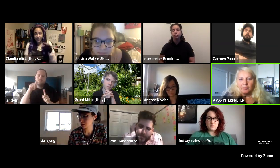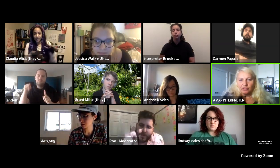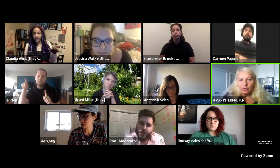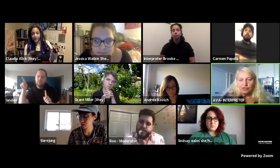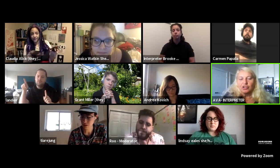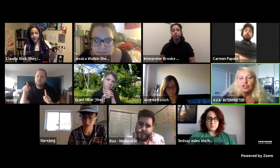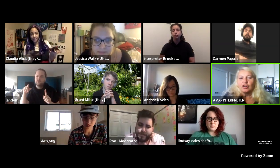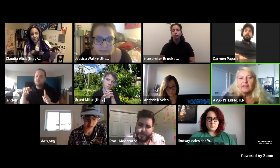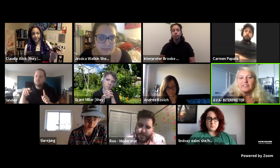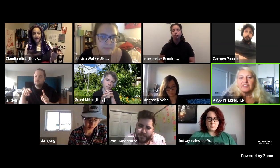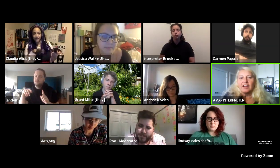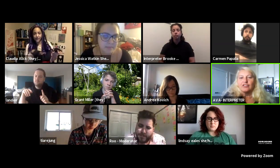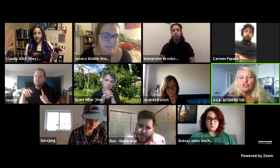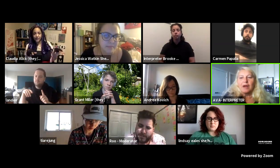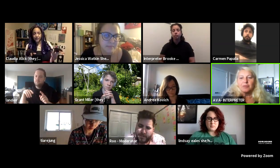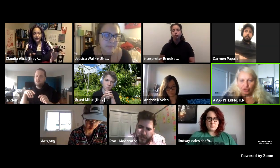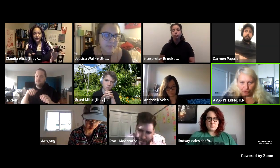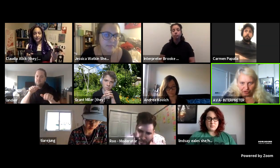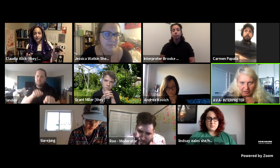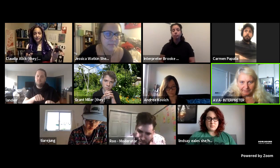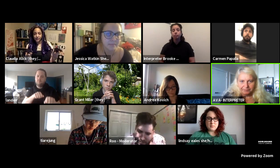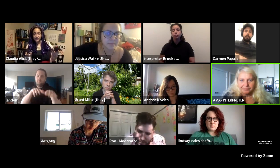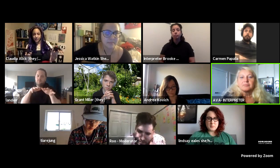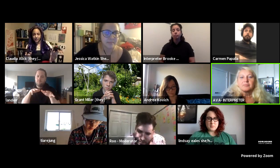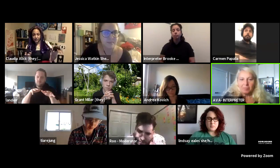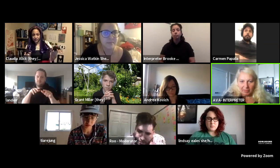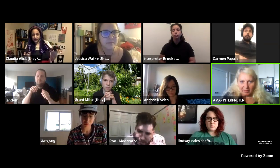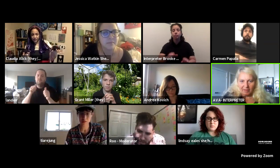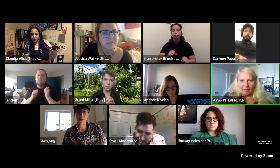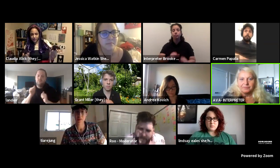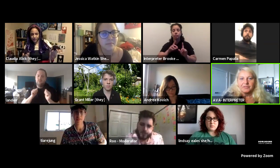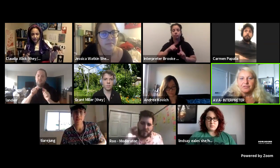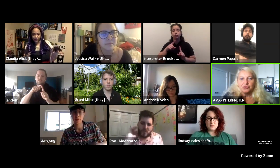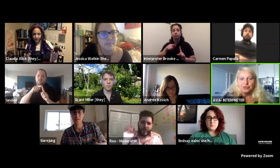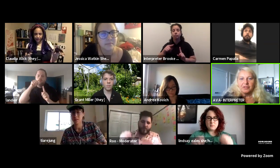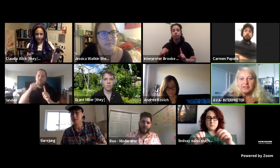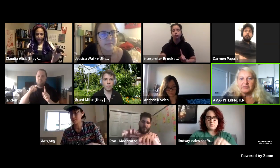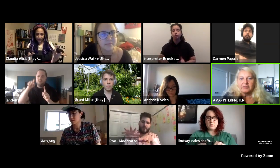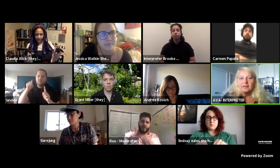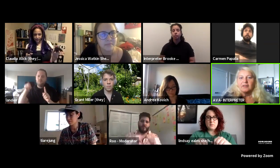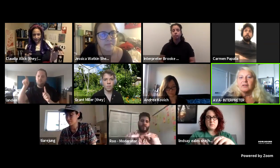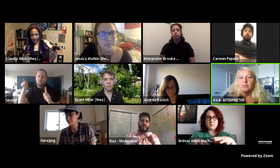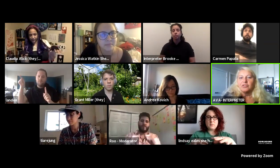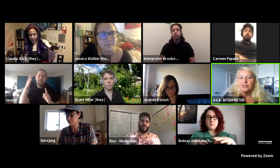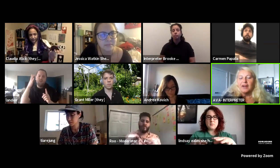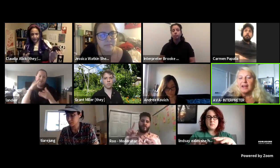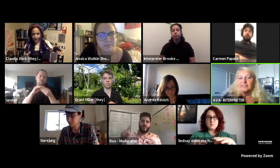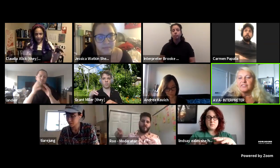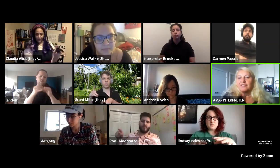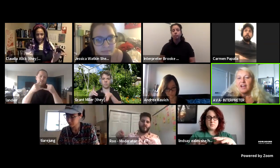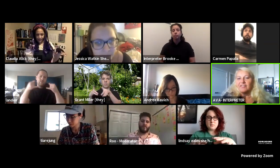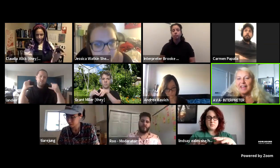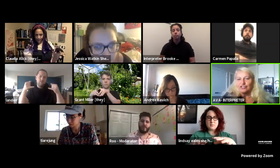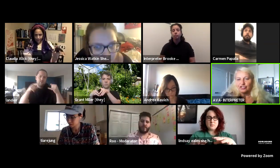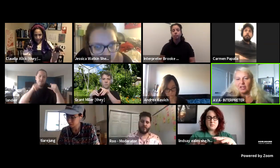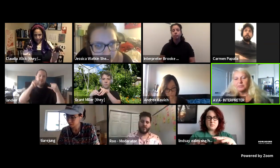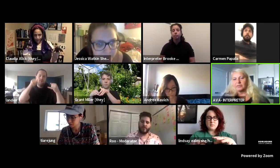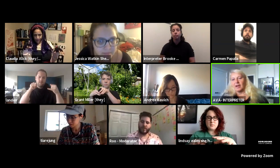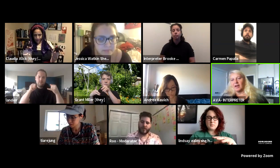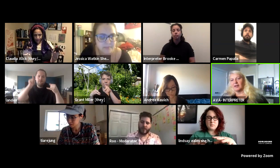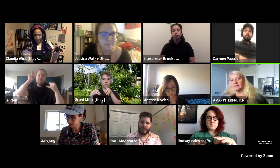So if you can look at the sign dramaturgy. If you do this with your hands, the five